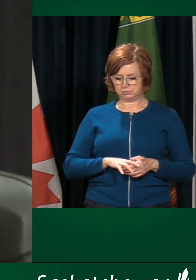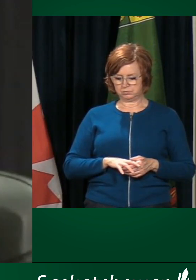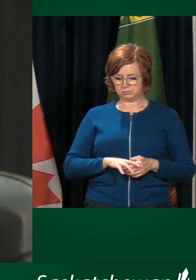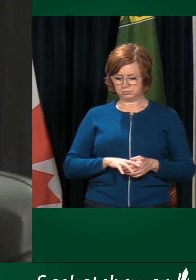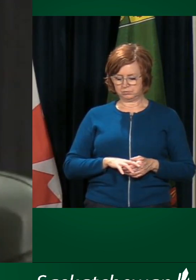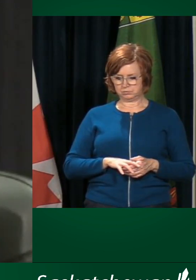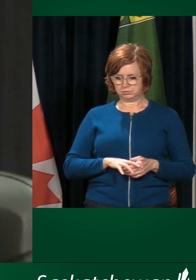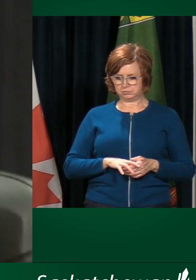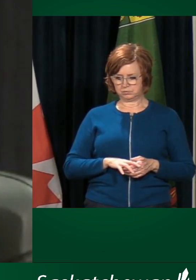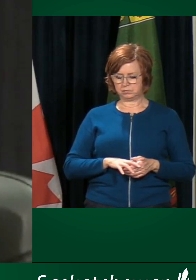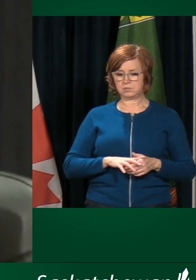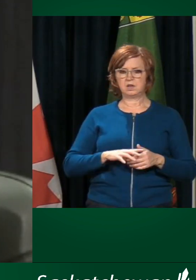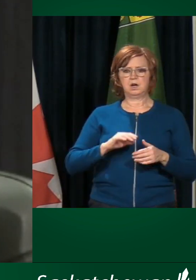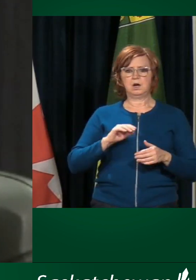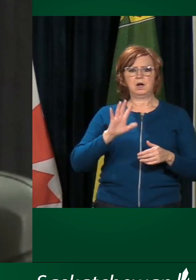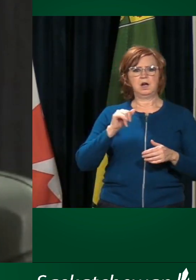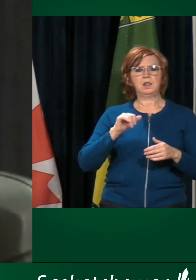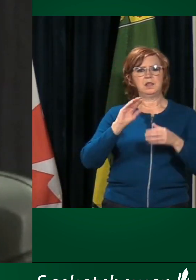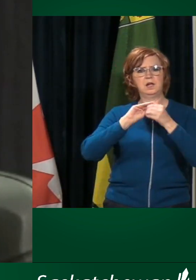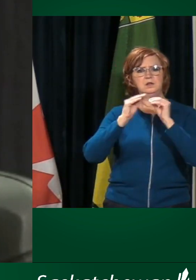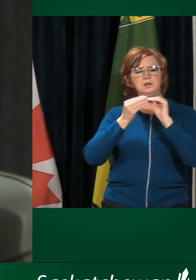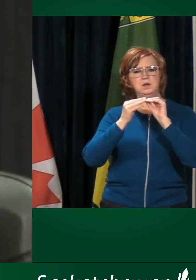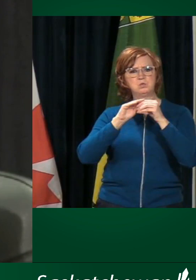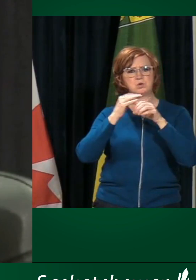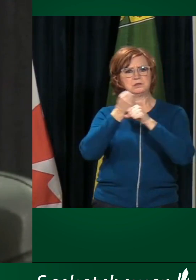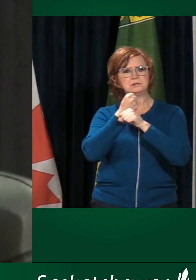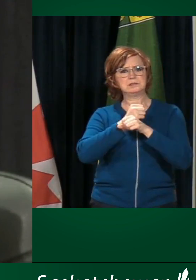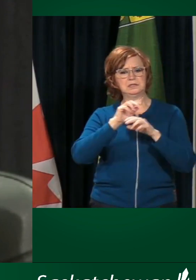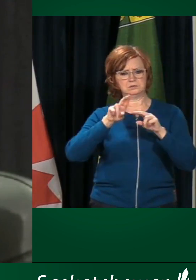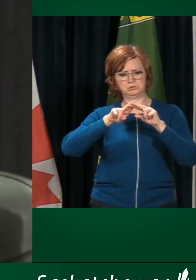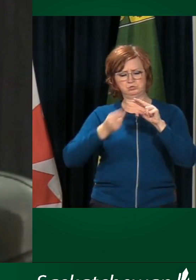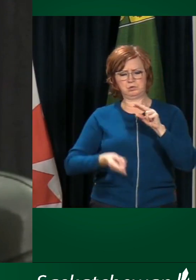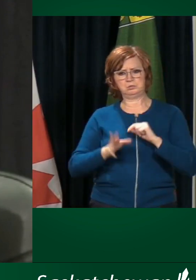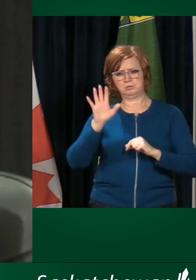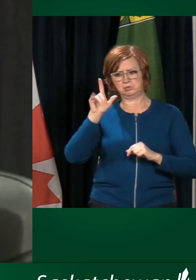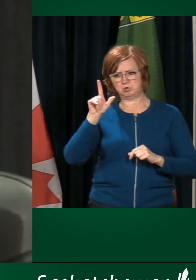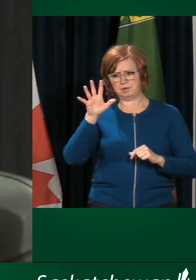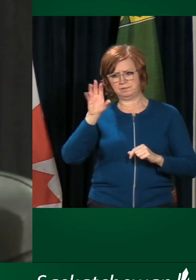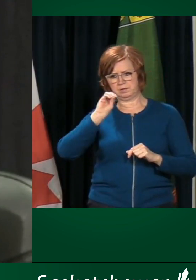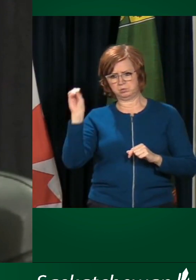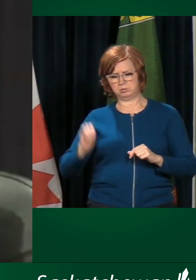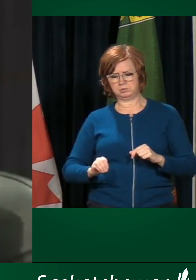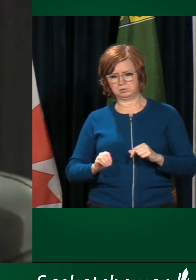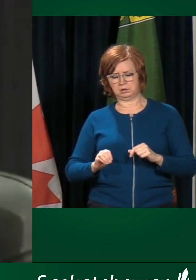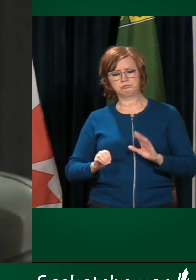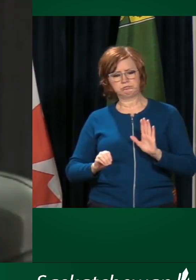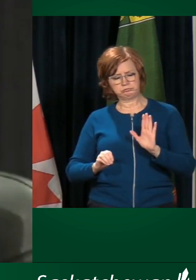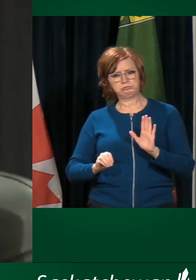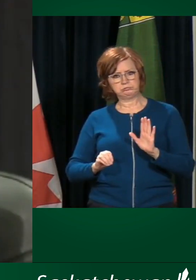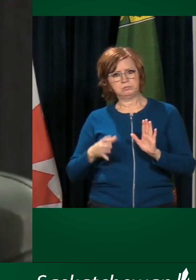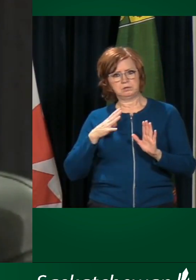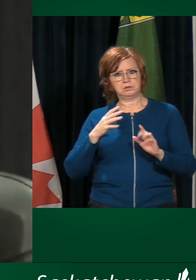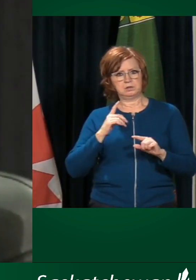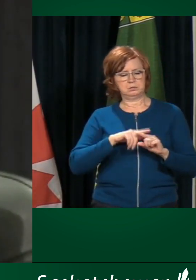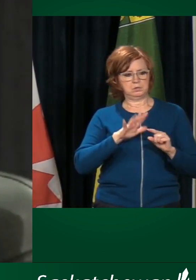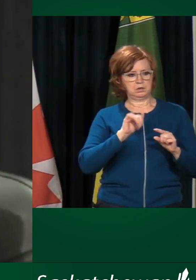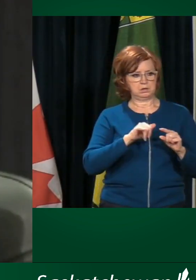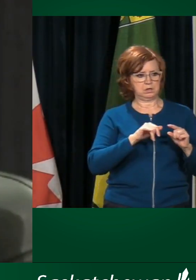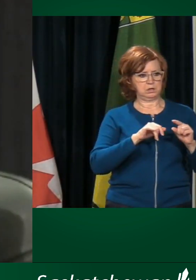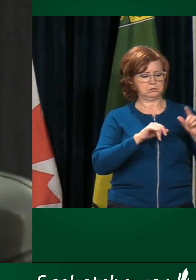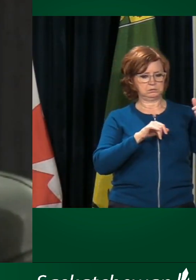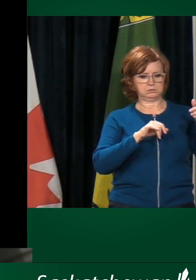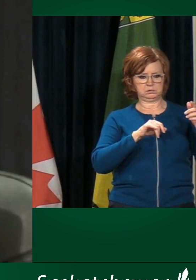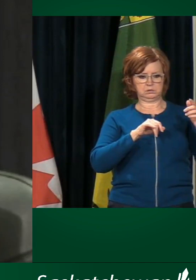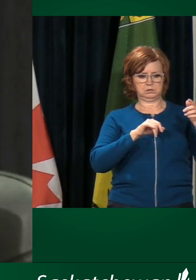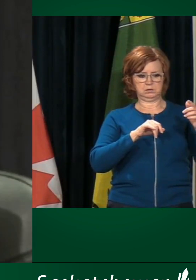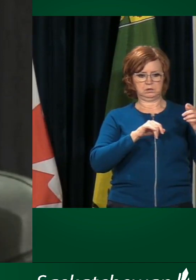going to hit, it seems closer to like 50%. Like it seems like about 50% less deaths. Can you explain why